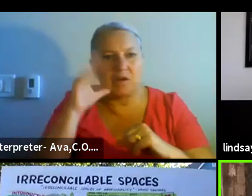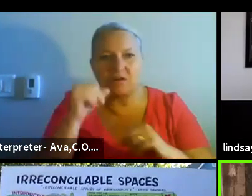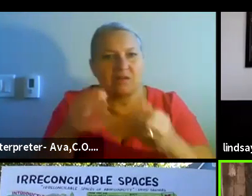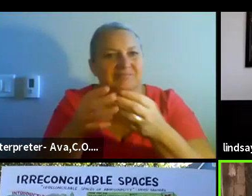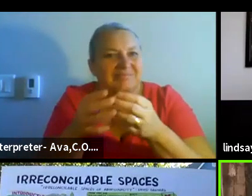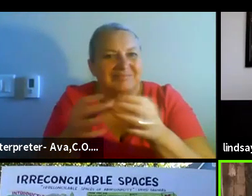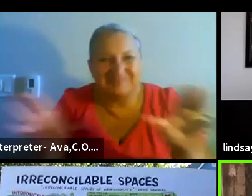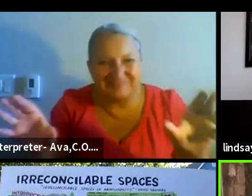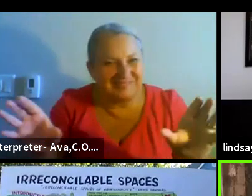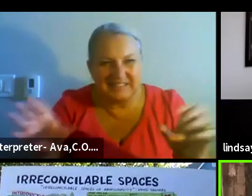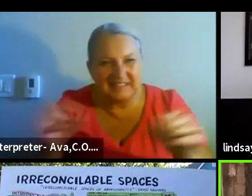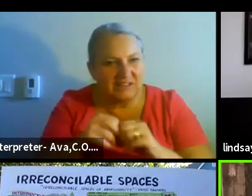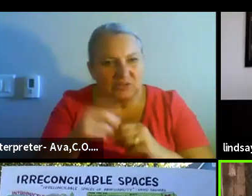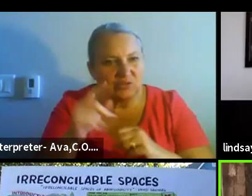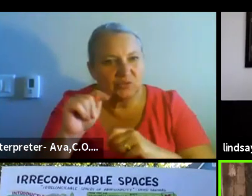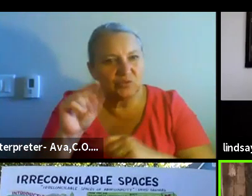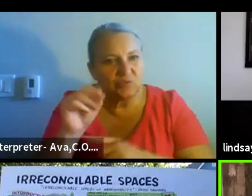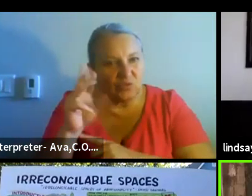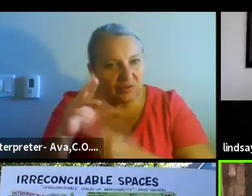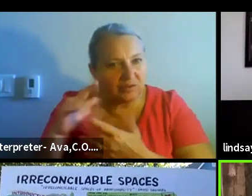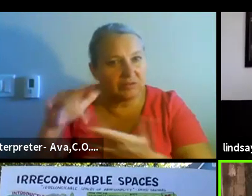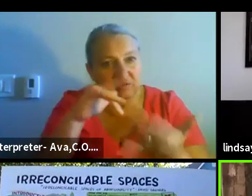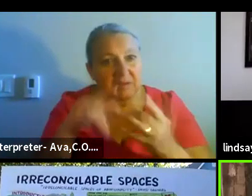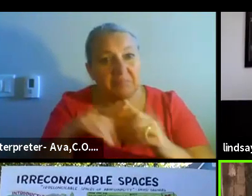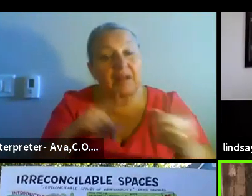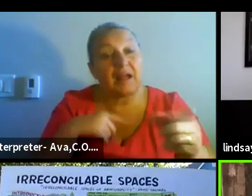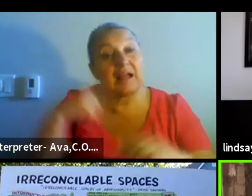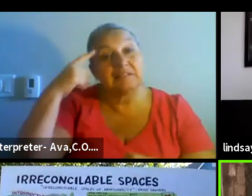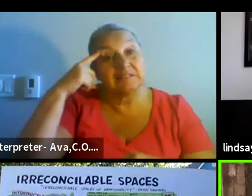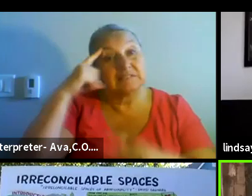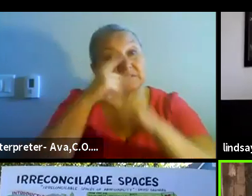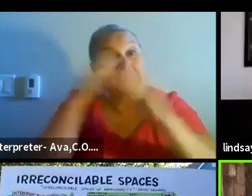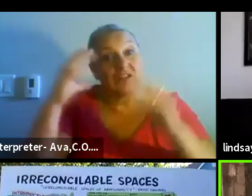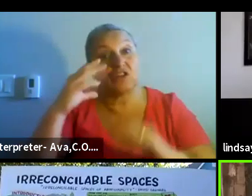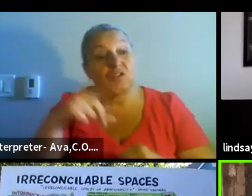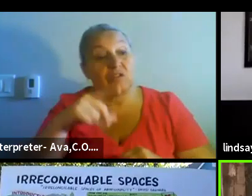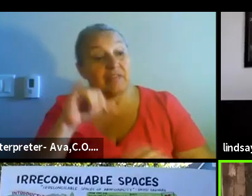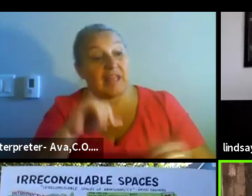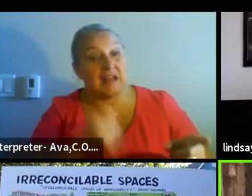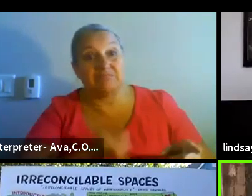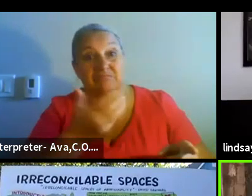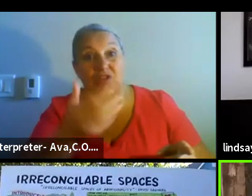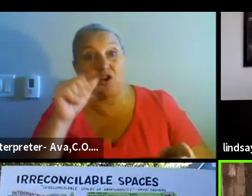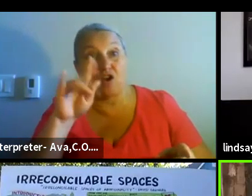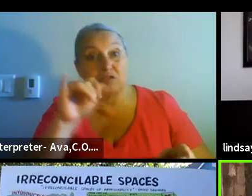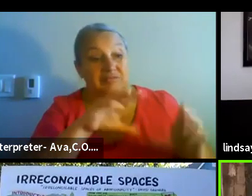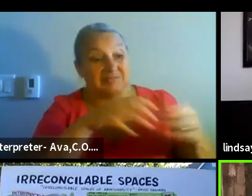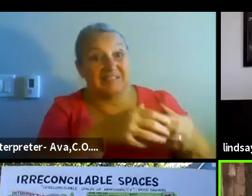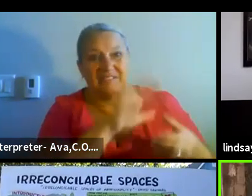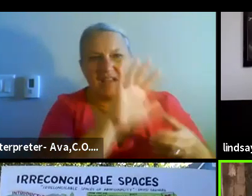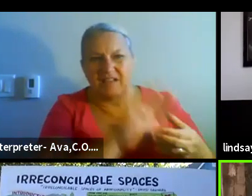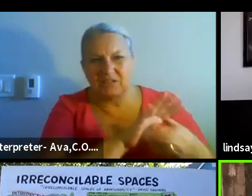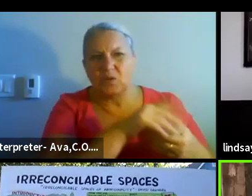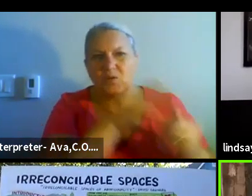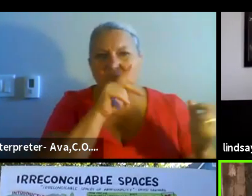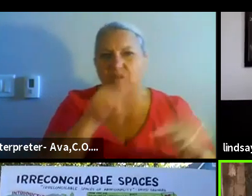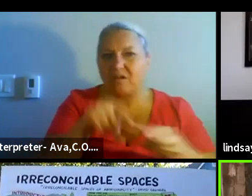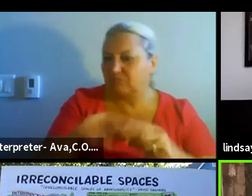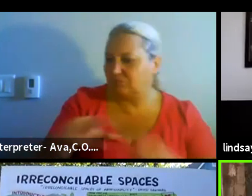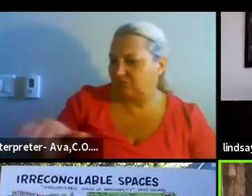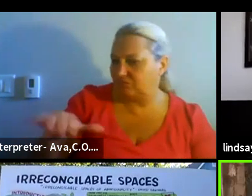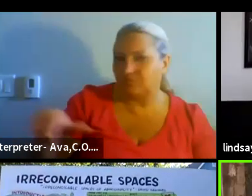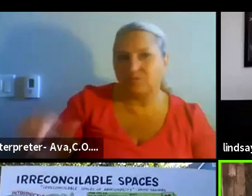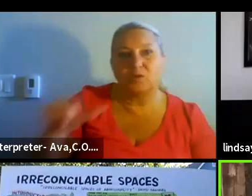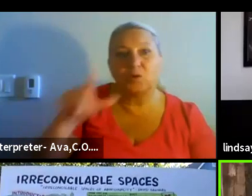broken these tours, I surmise that the Indigenous artists would have felt and responded to the need of the non-Indigenous artists to move